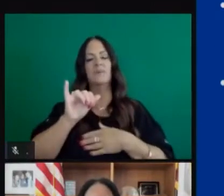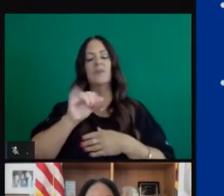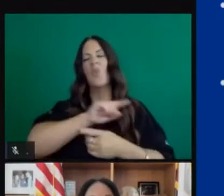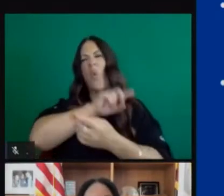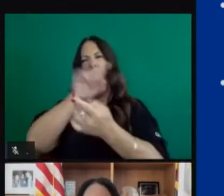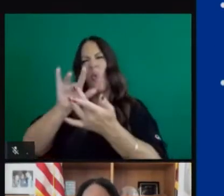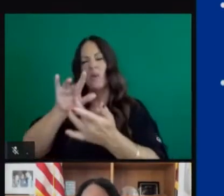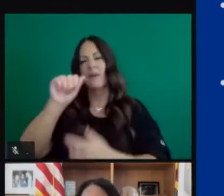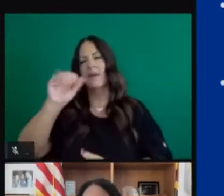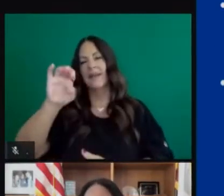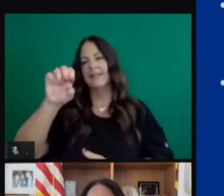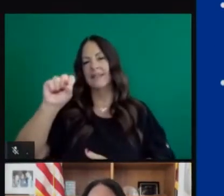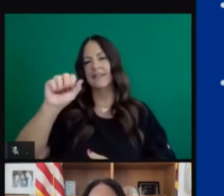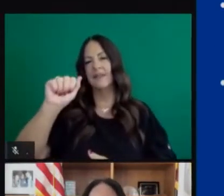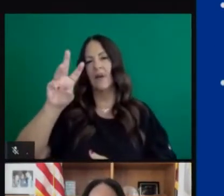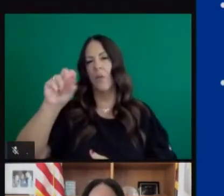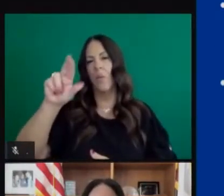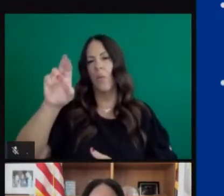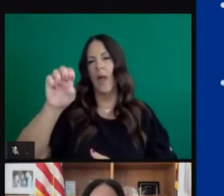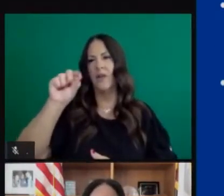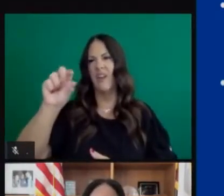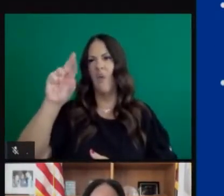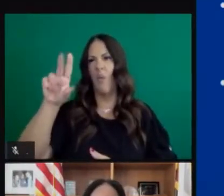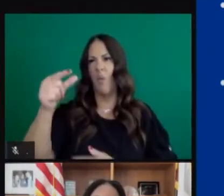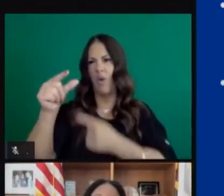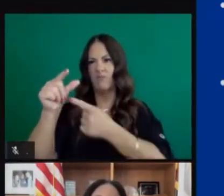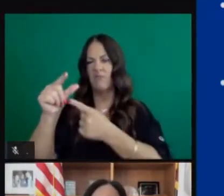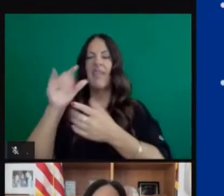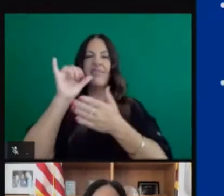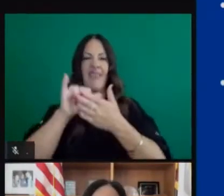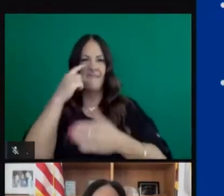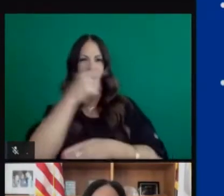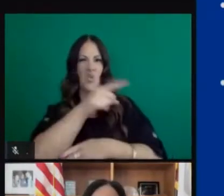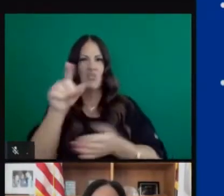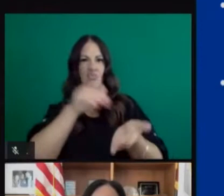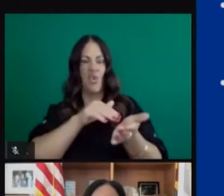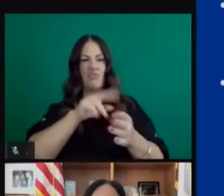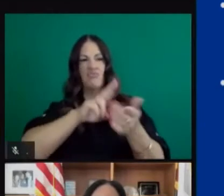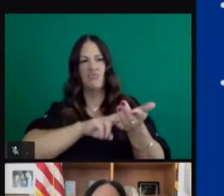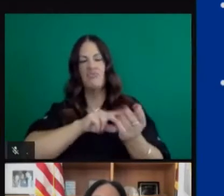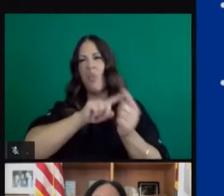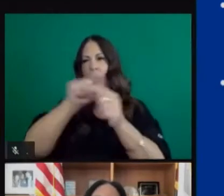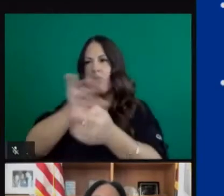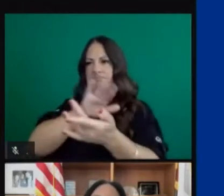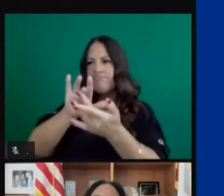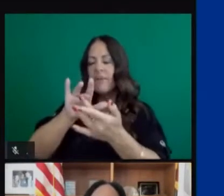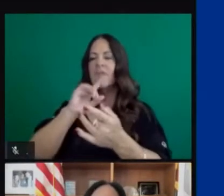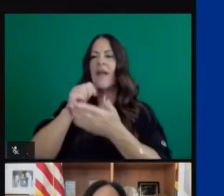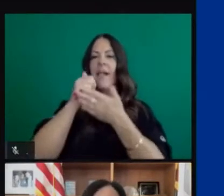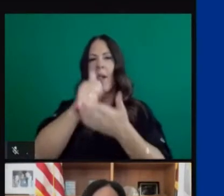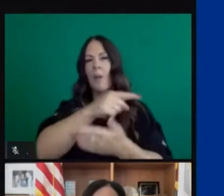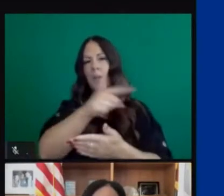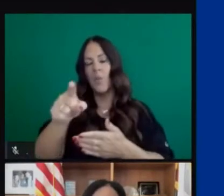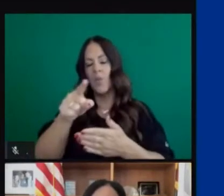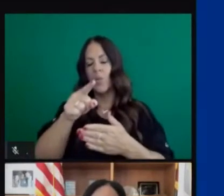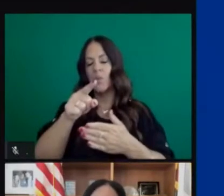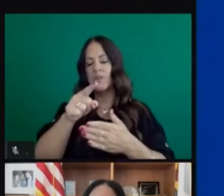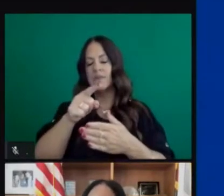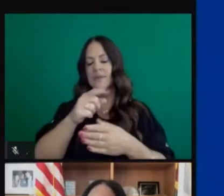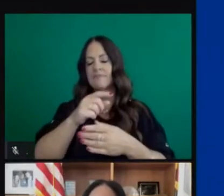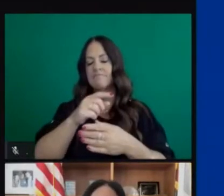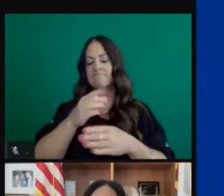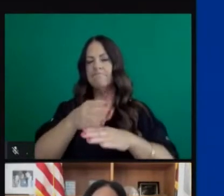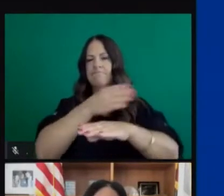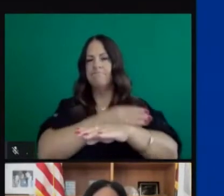acesaware.org, and any provider can go and get trained. Next slide, please. And for our healthcare workers